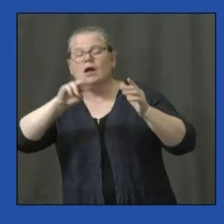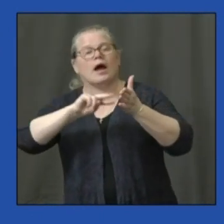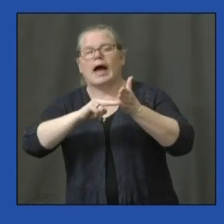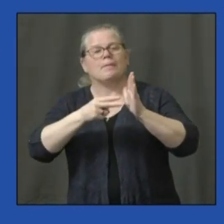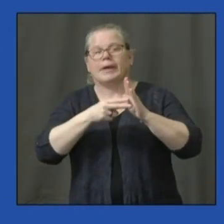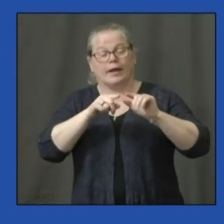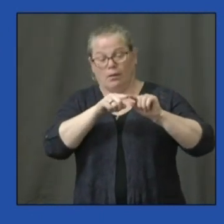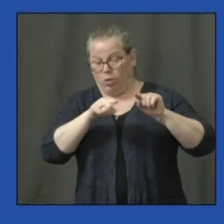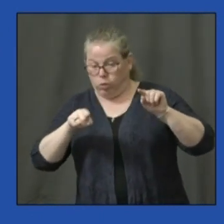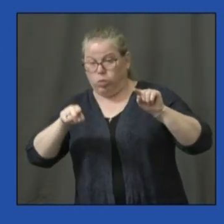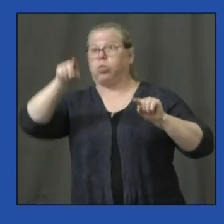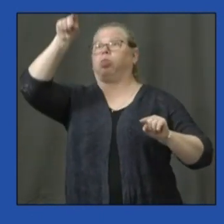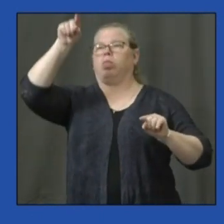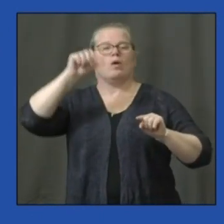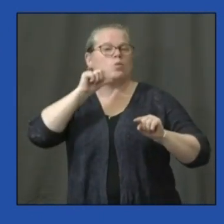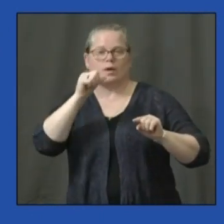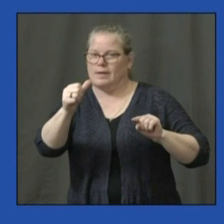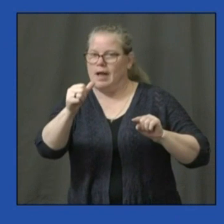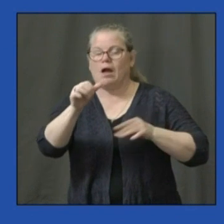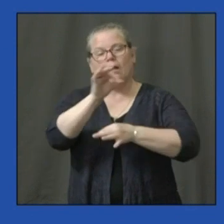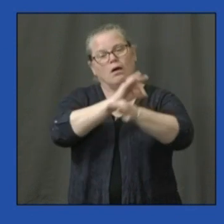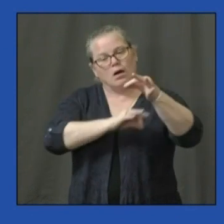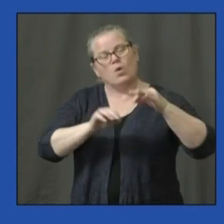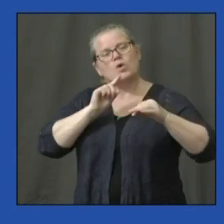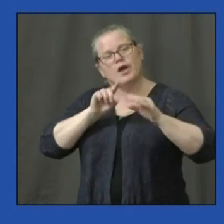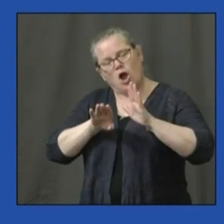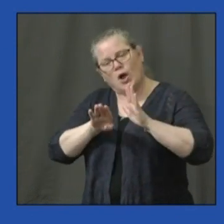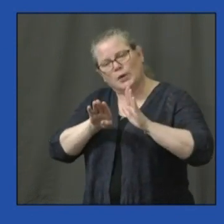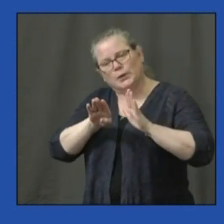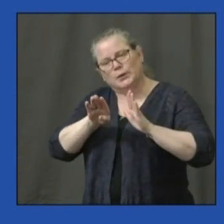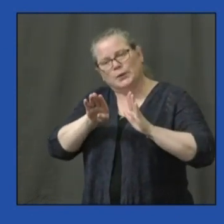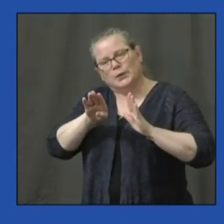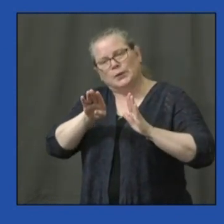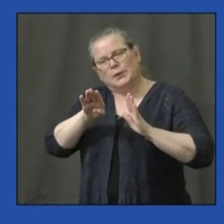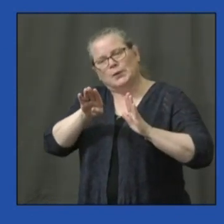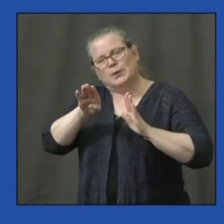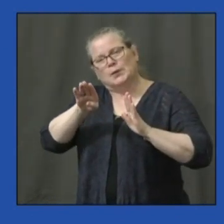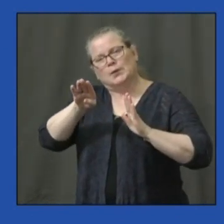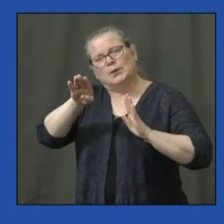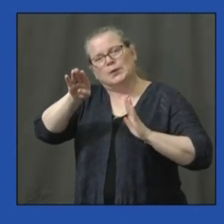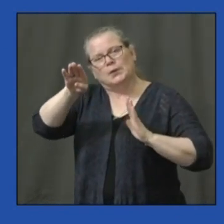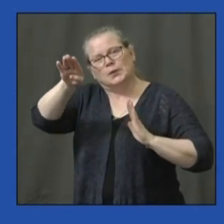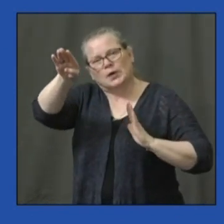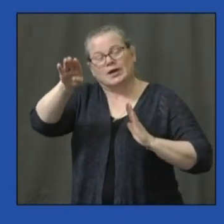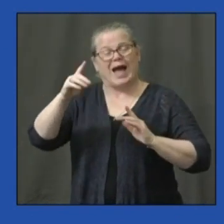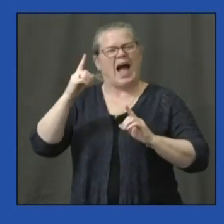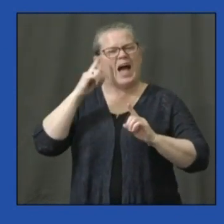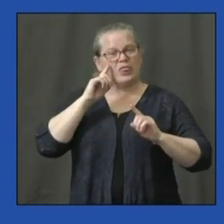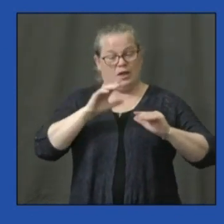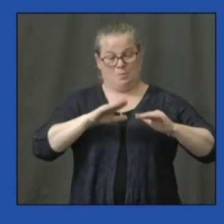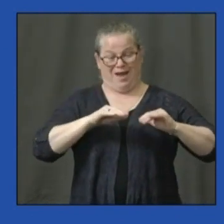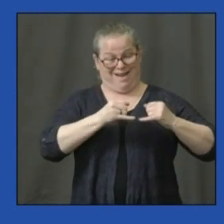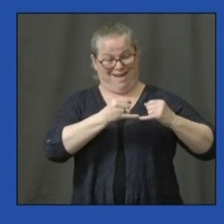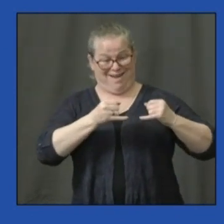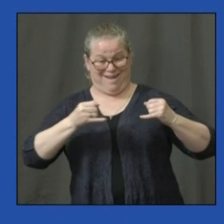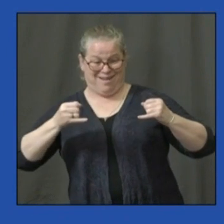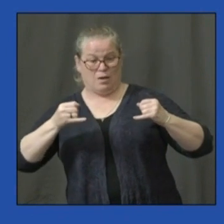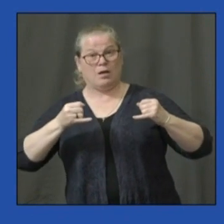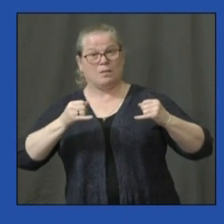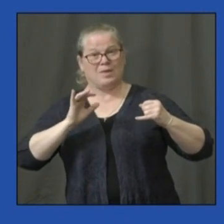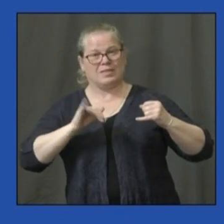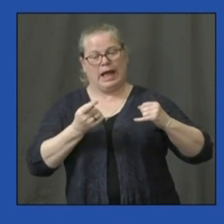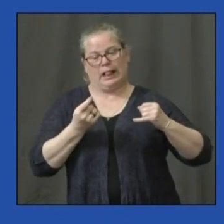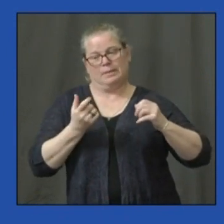stick. It is going up on a linear basis. I think the bottom of that graph is probably a little more reflective for you. It shows you